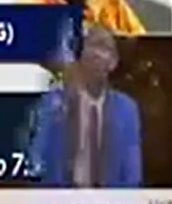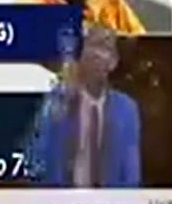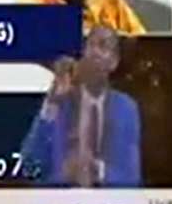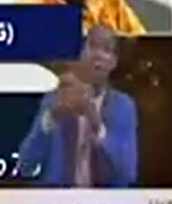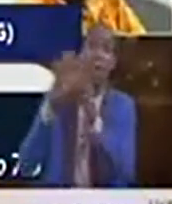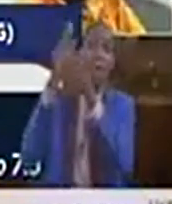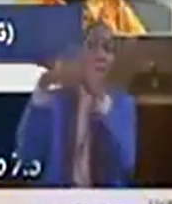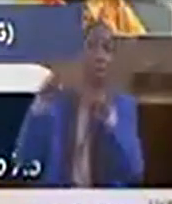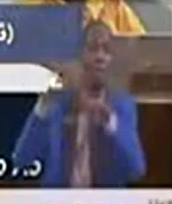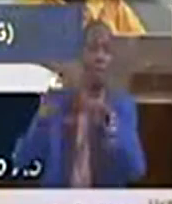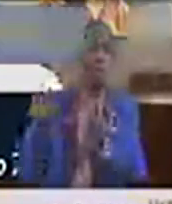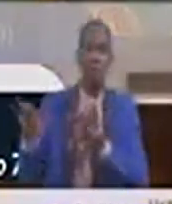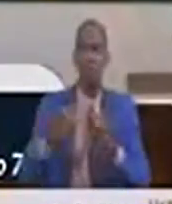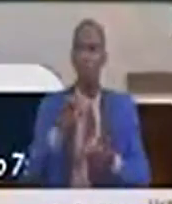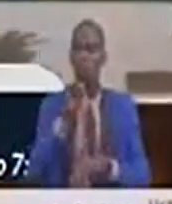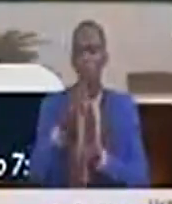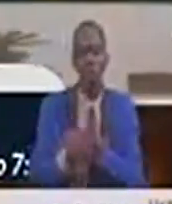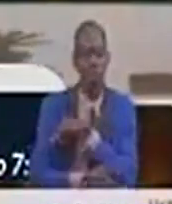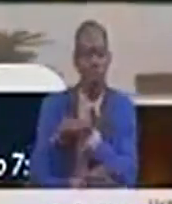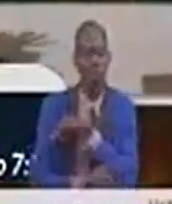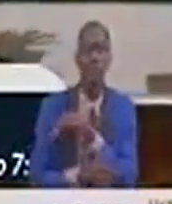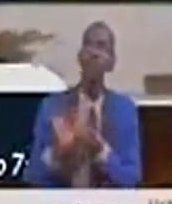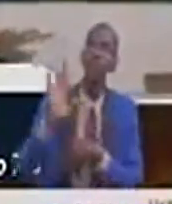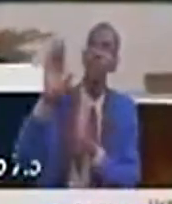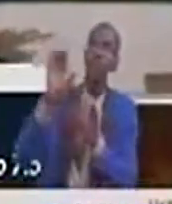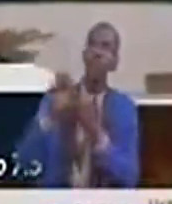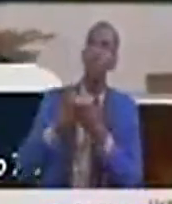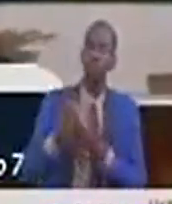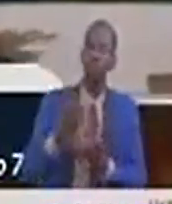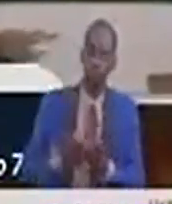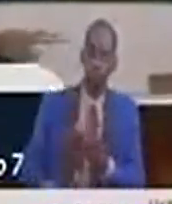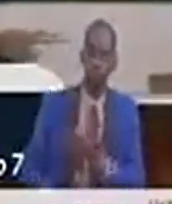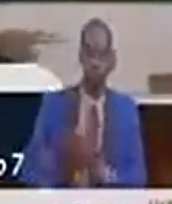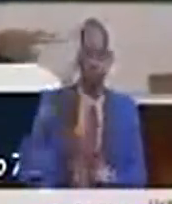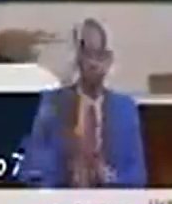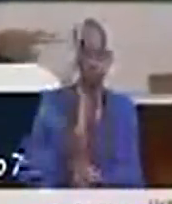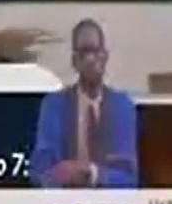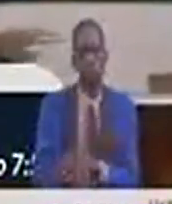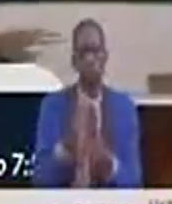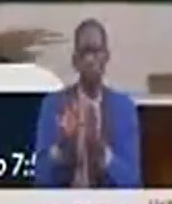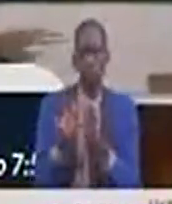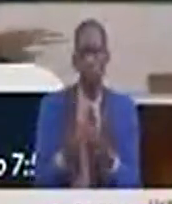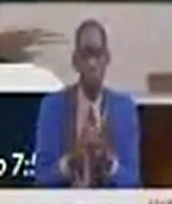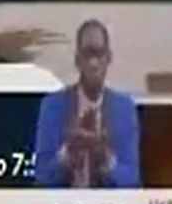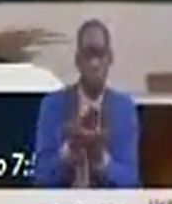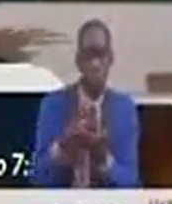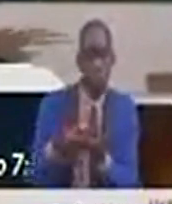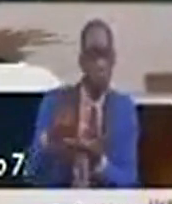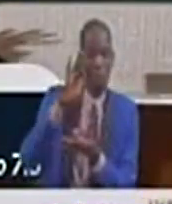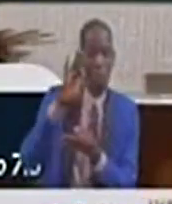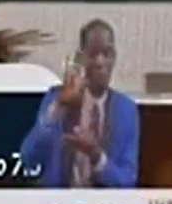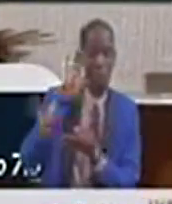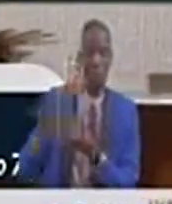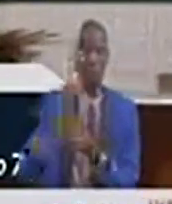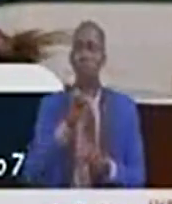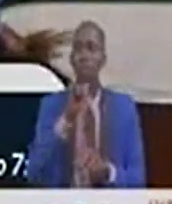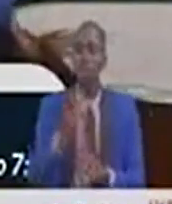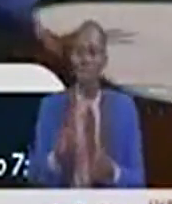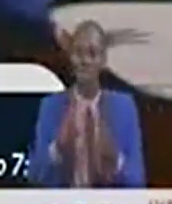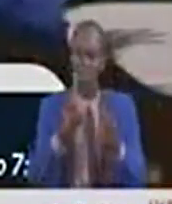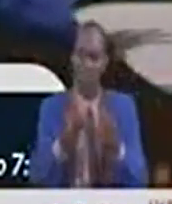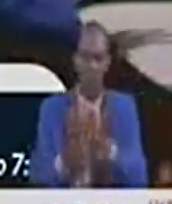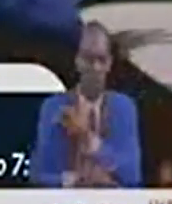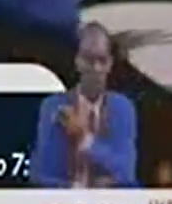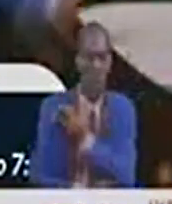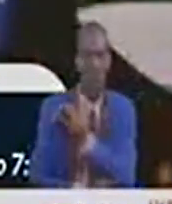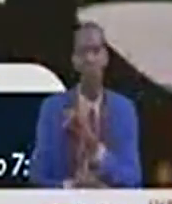Jesus, His only begotten Son. The Holy Ghost did not tempt the Son of God, Jesus Christ. It was